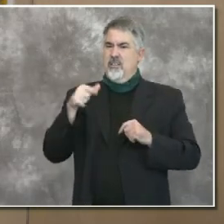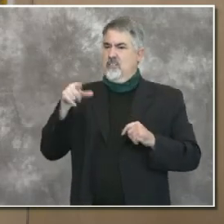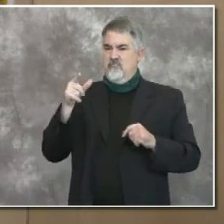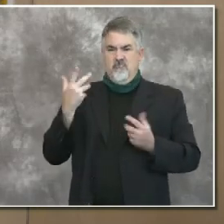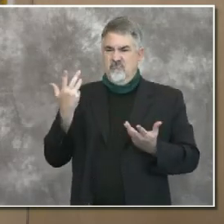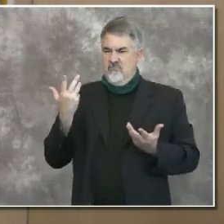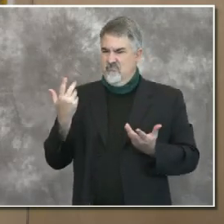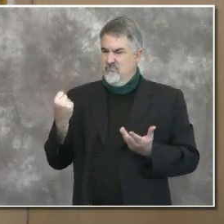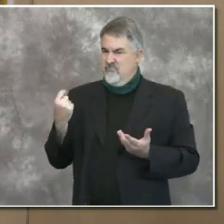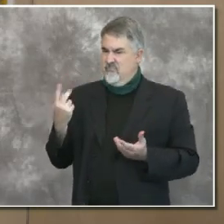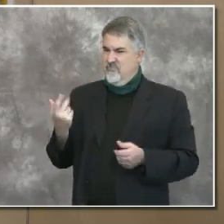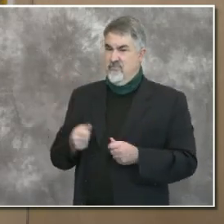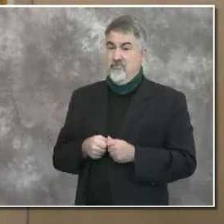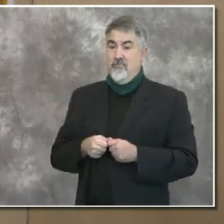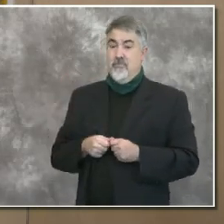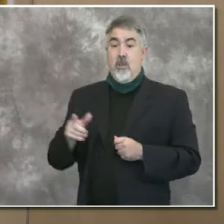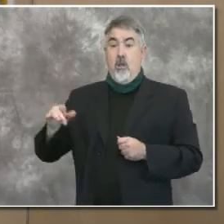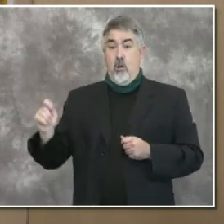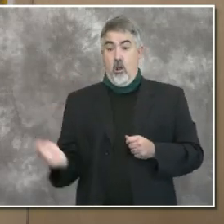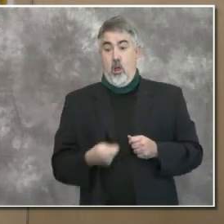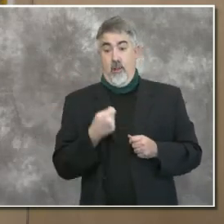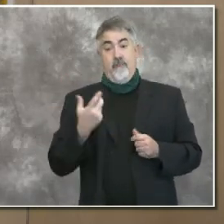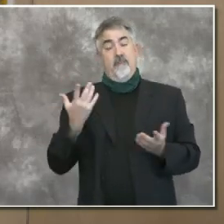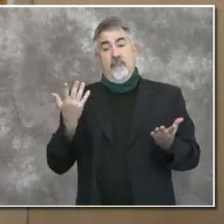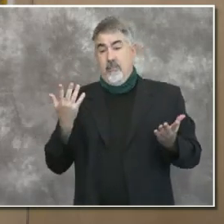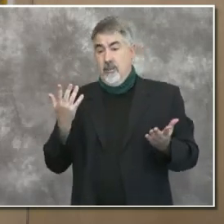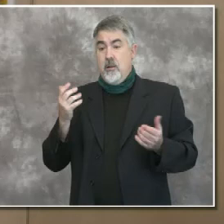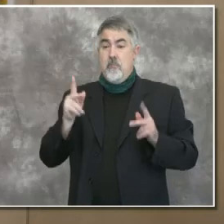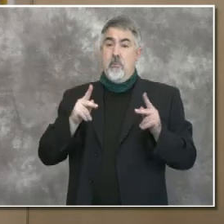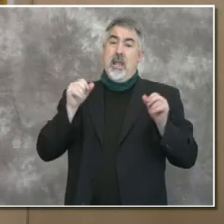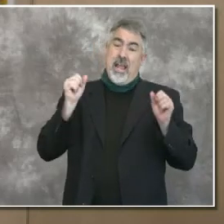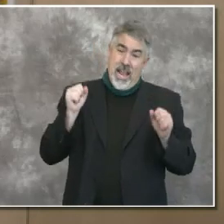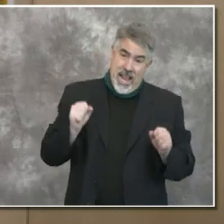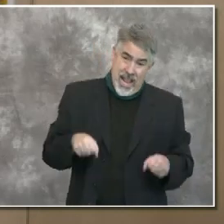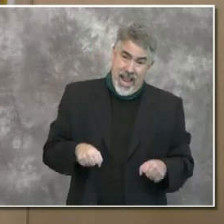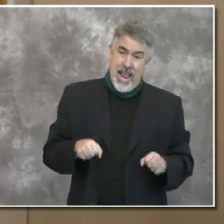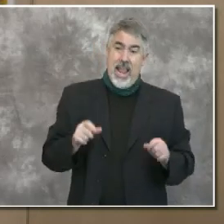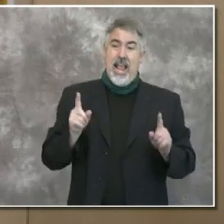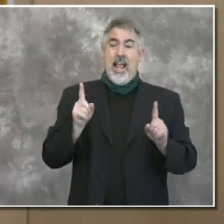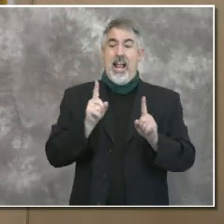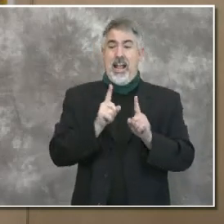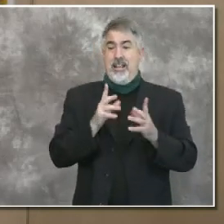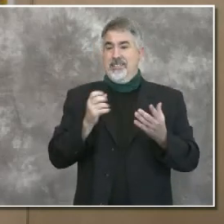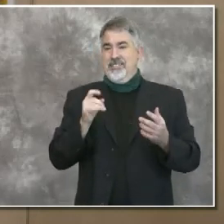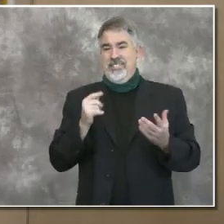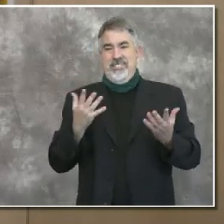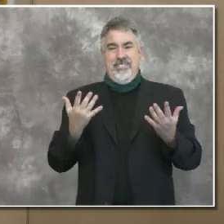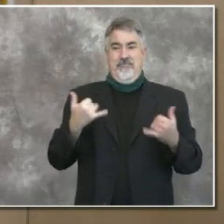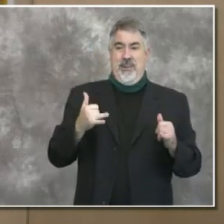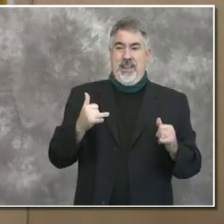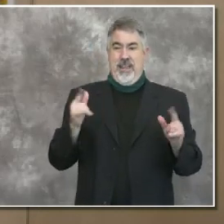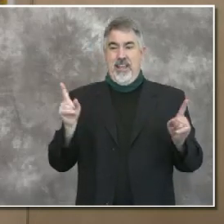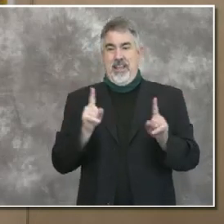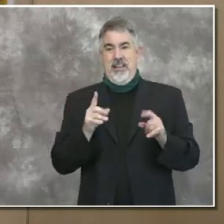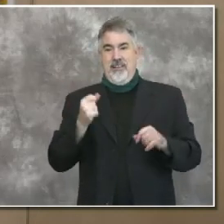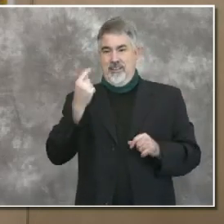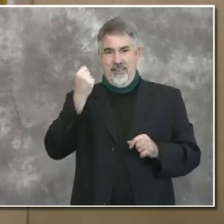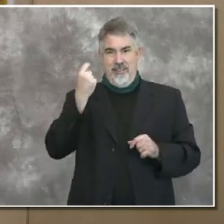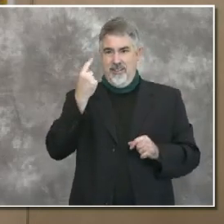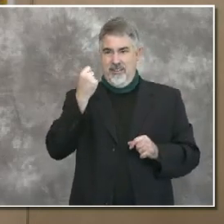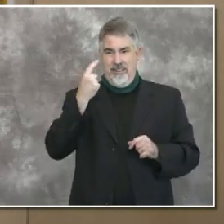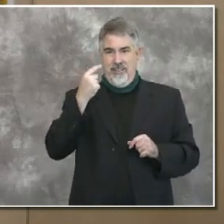where people could get relatively close to each other just by virtue of playing, but at the grocery